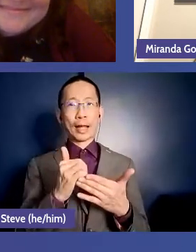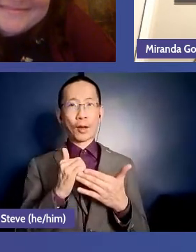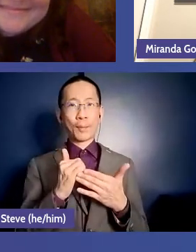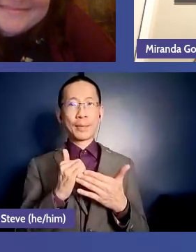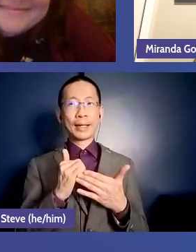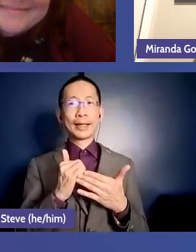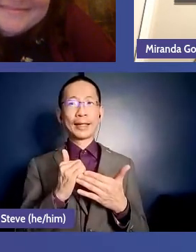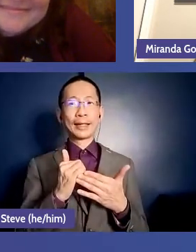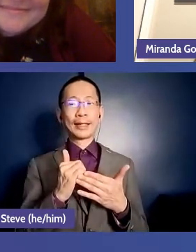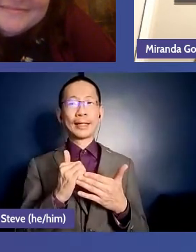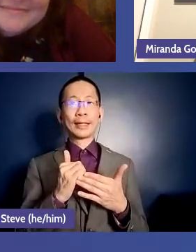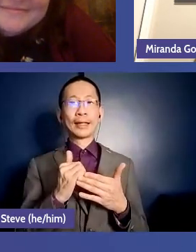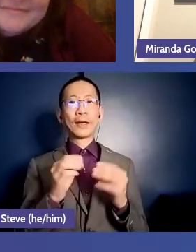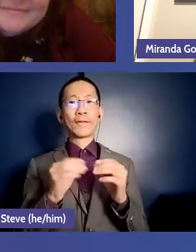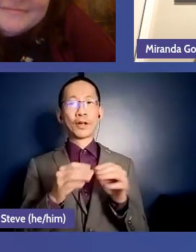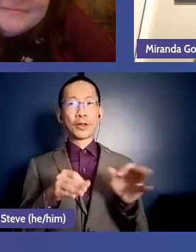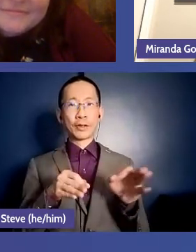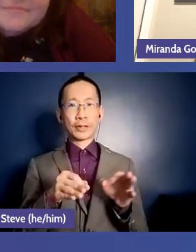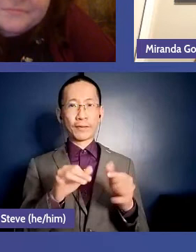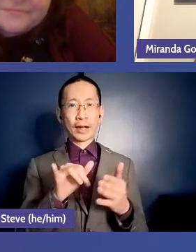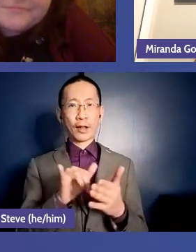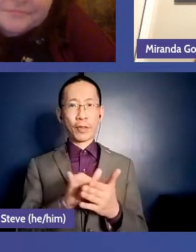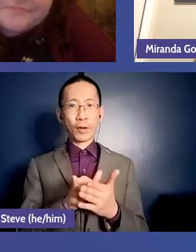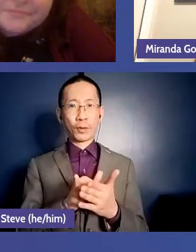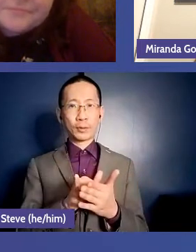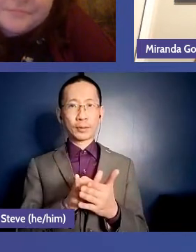of further define those.